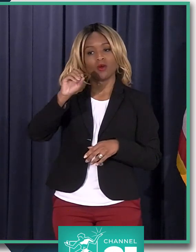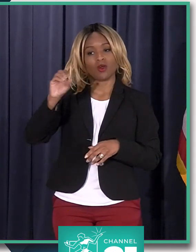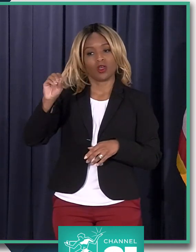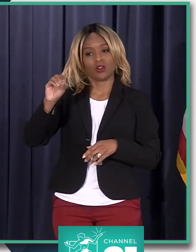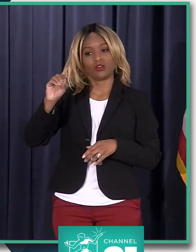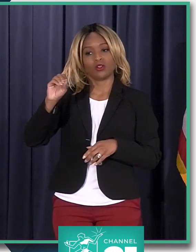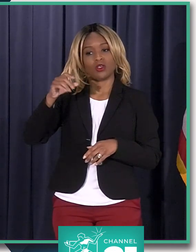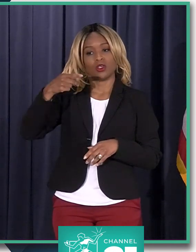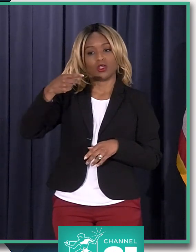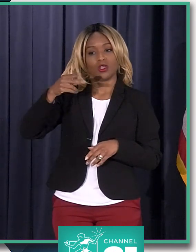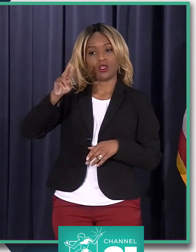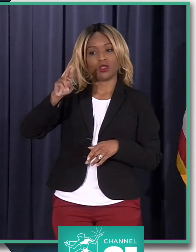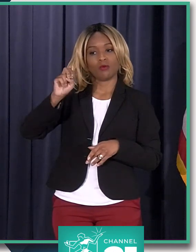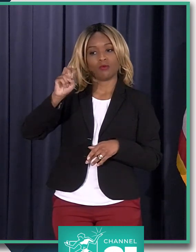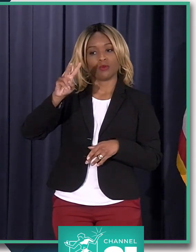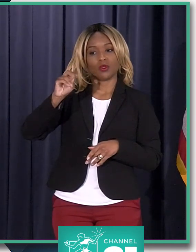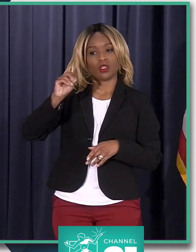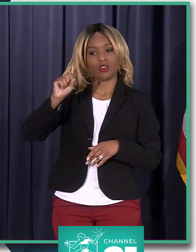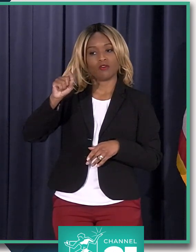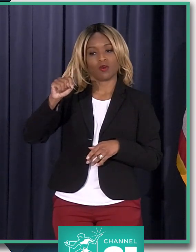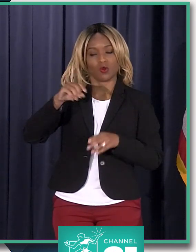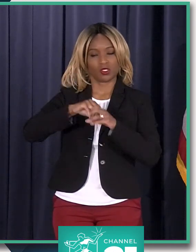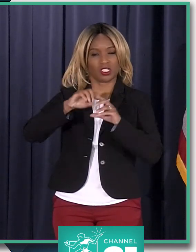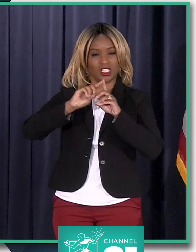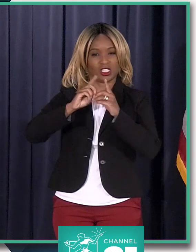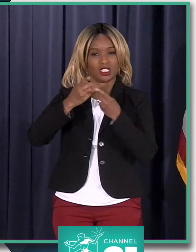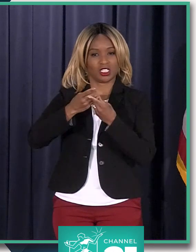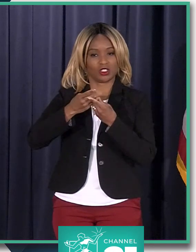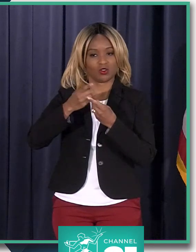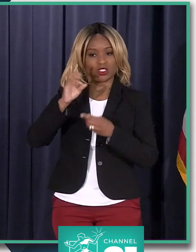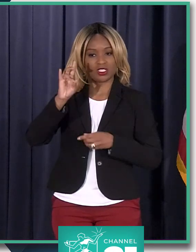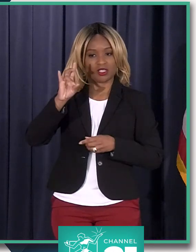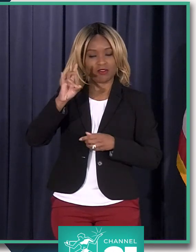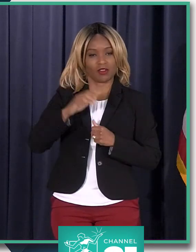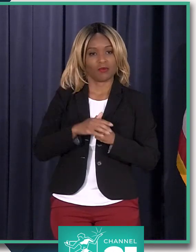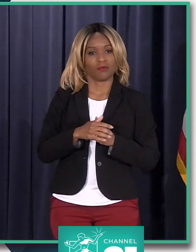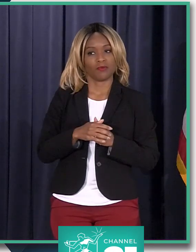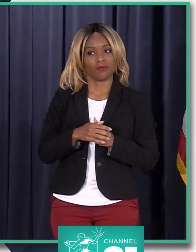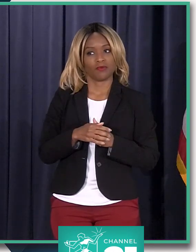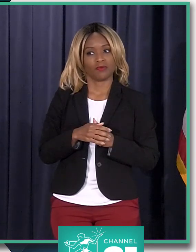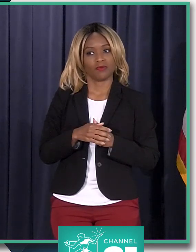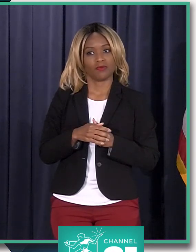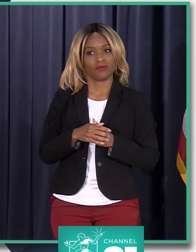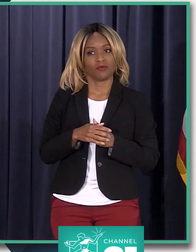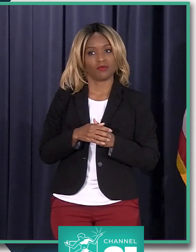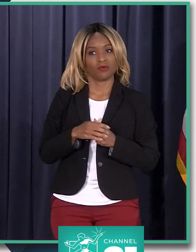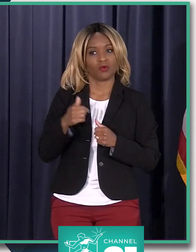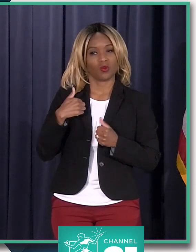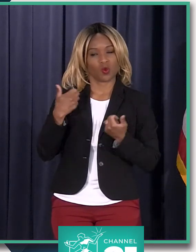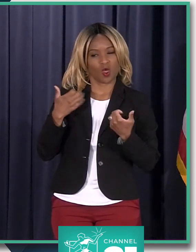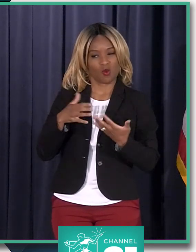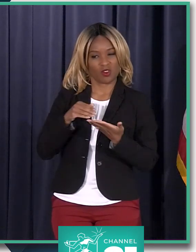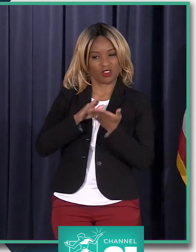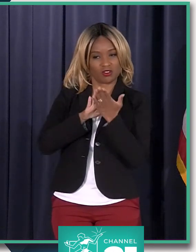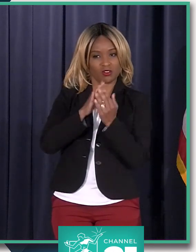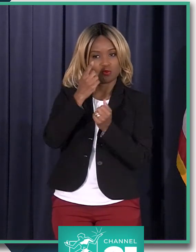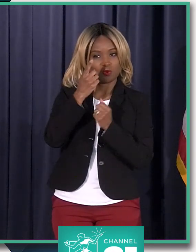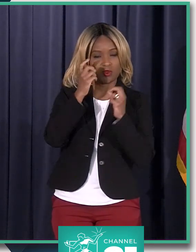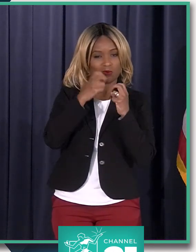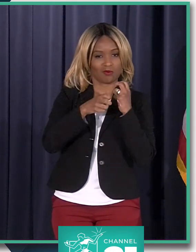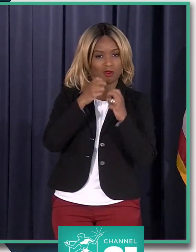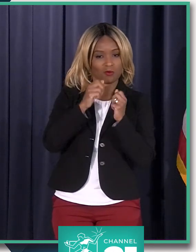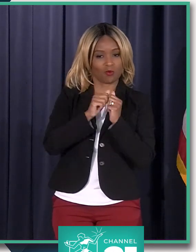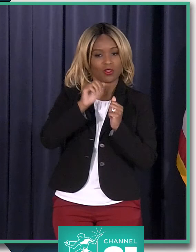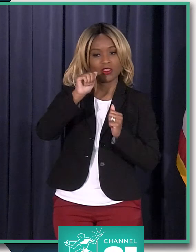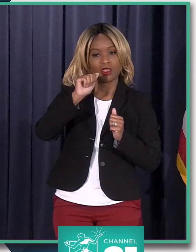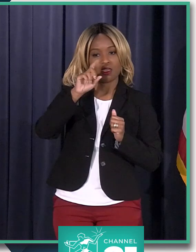Prevost in District 7. Mm-hmm. You've already addressed one issue with the